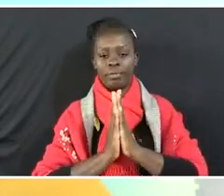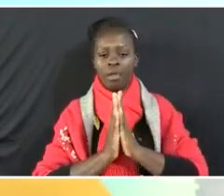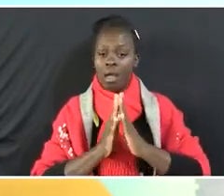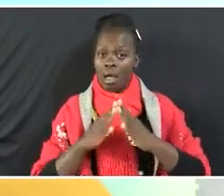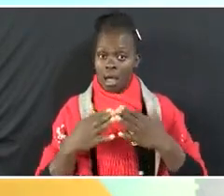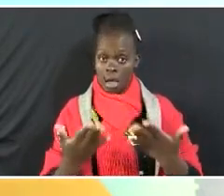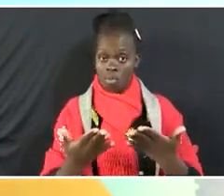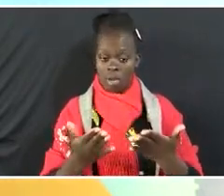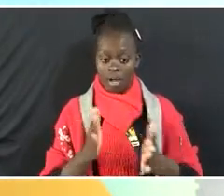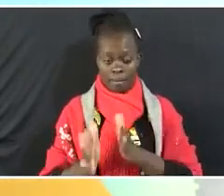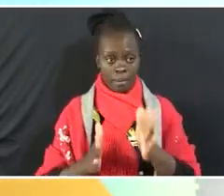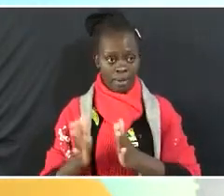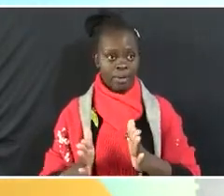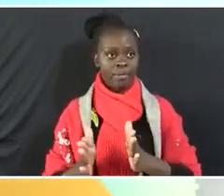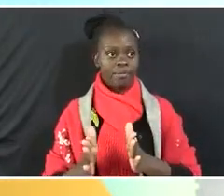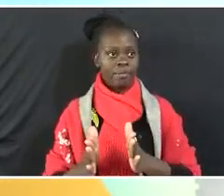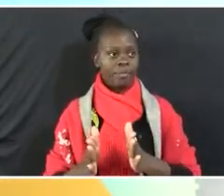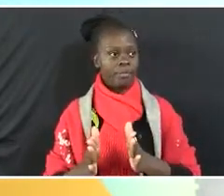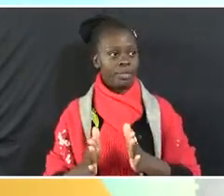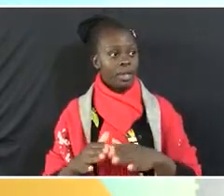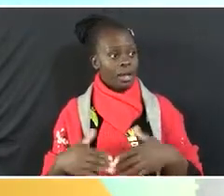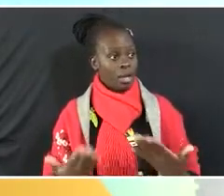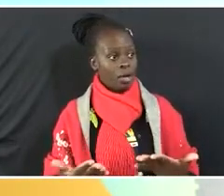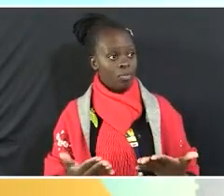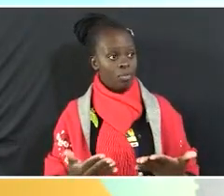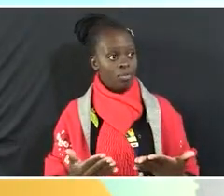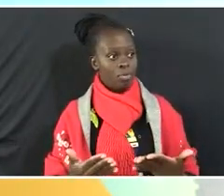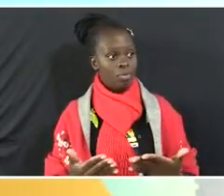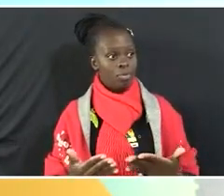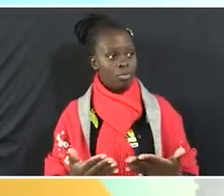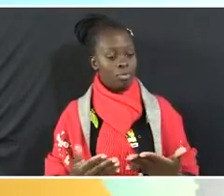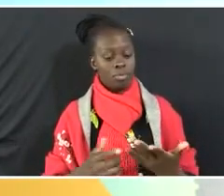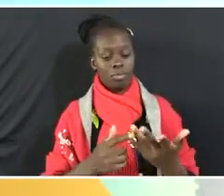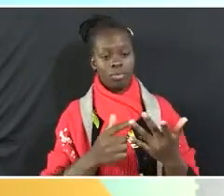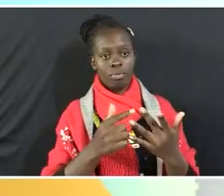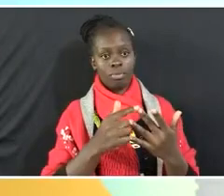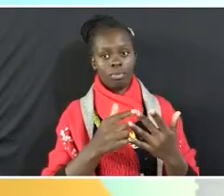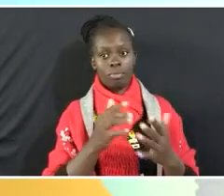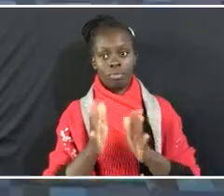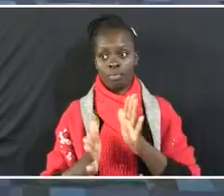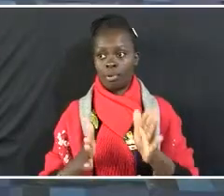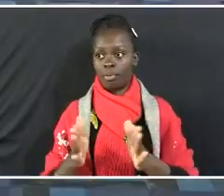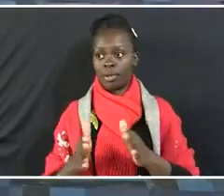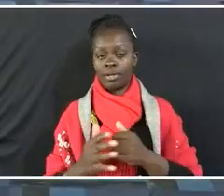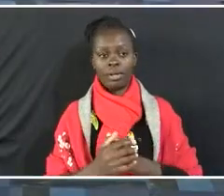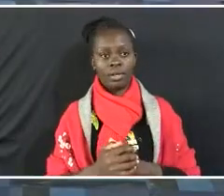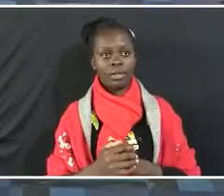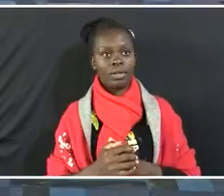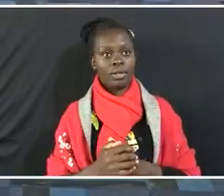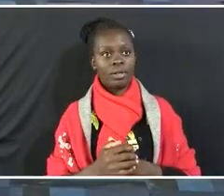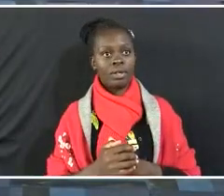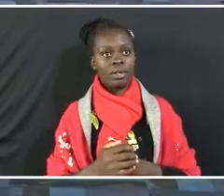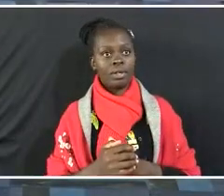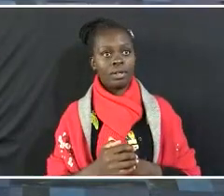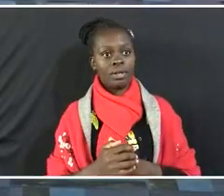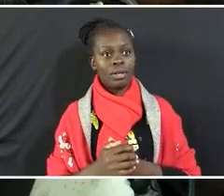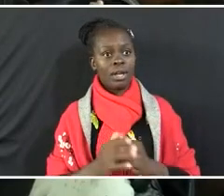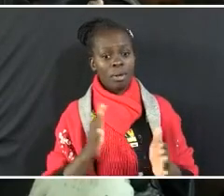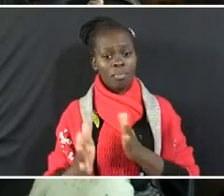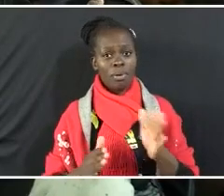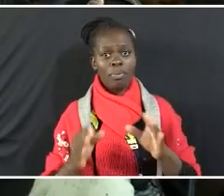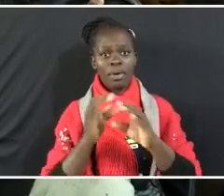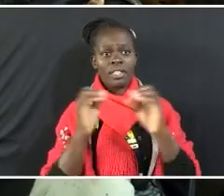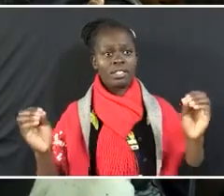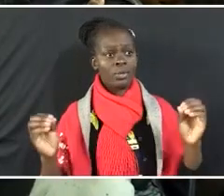leave? Those who are planning so that we can pray for them. Hey, and others are not even planning. Hey, this is